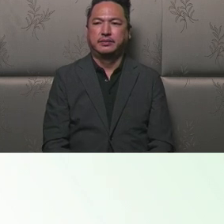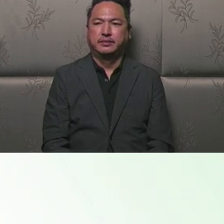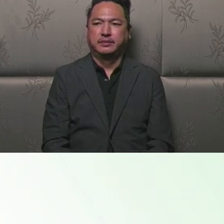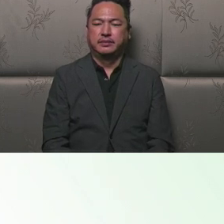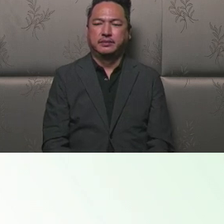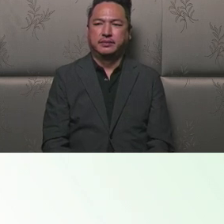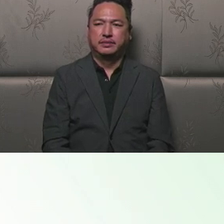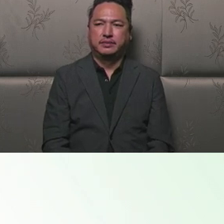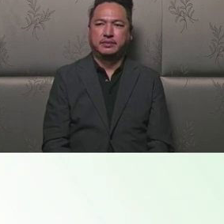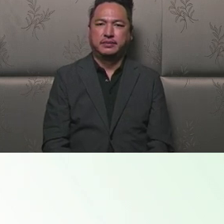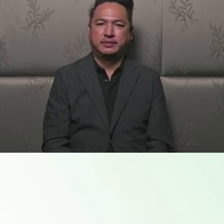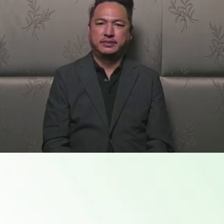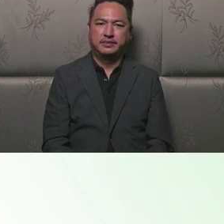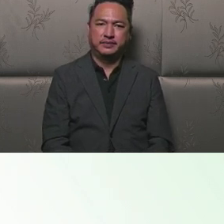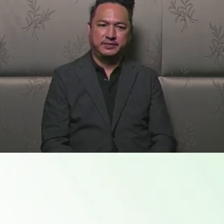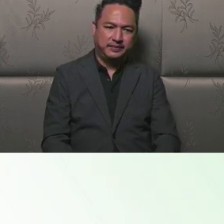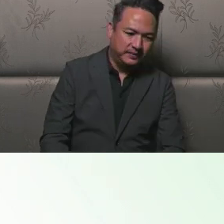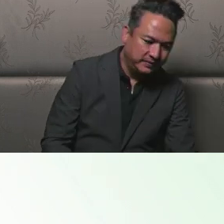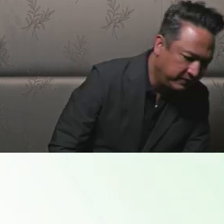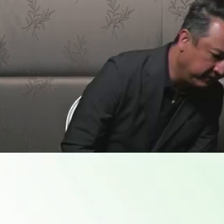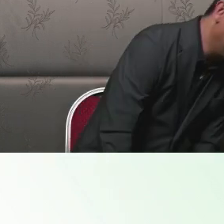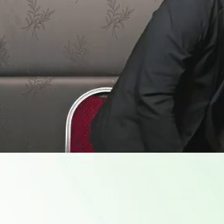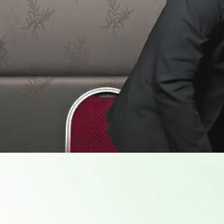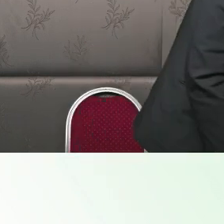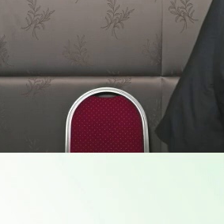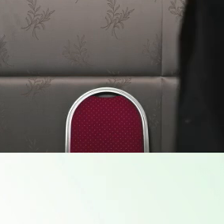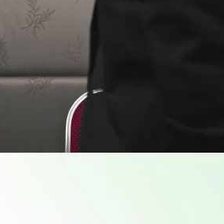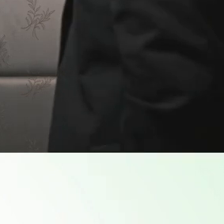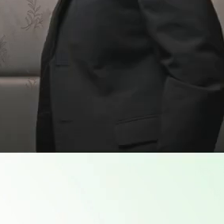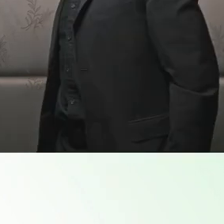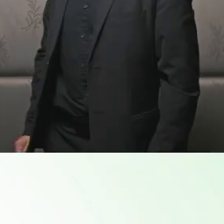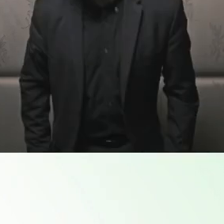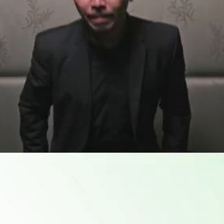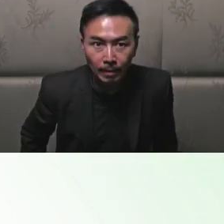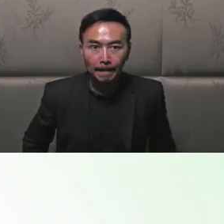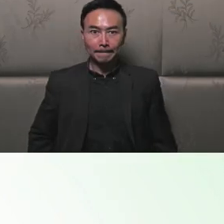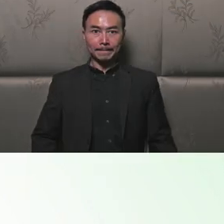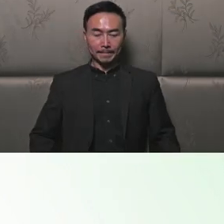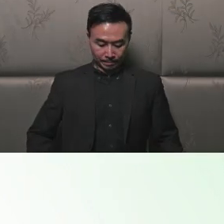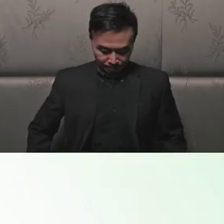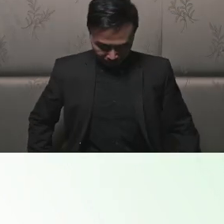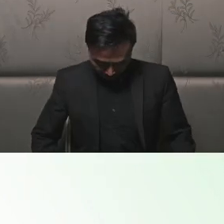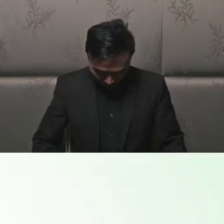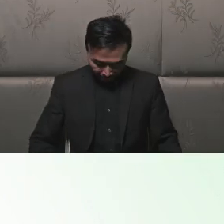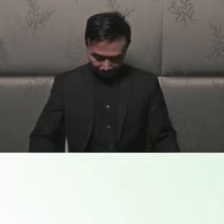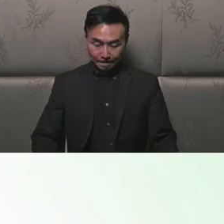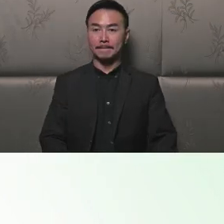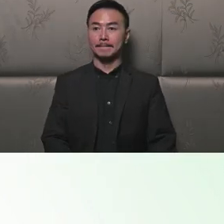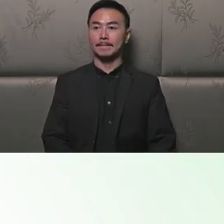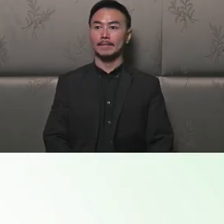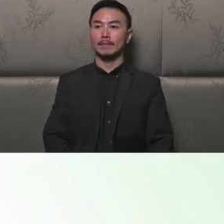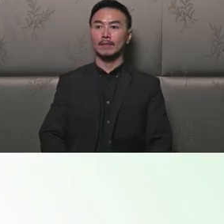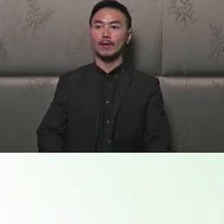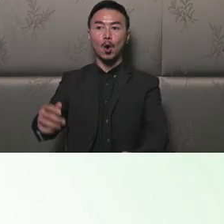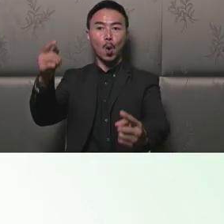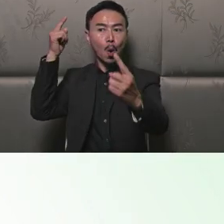SDG 4. I haven't heard myself, nobody talk about leave no one behind. This is where I think it's